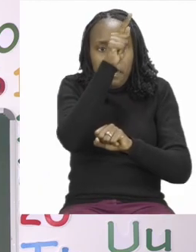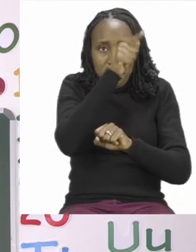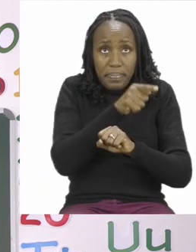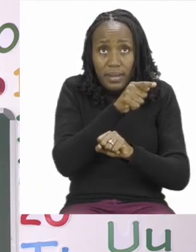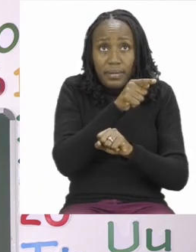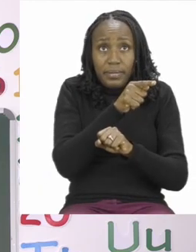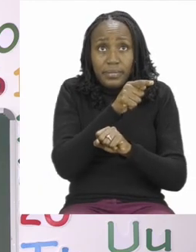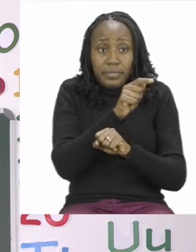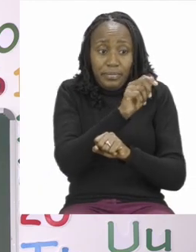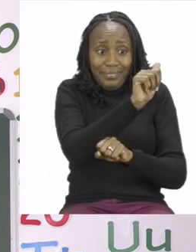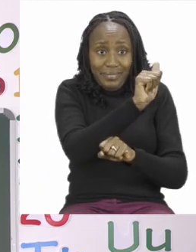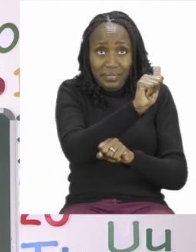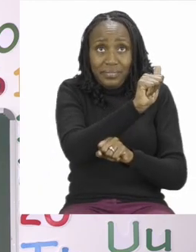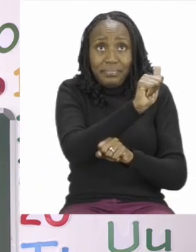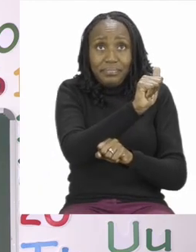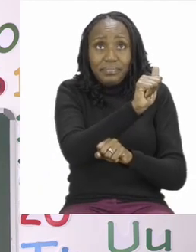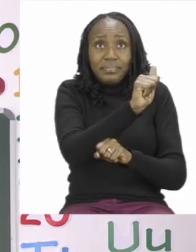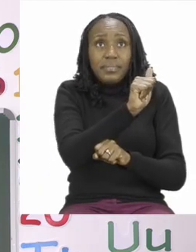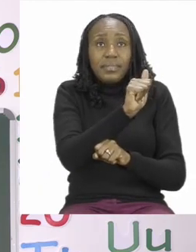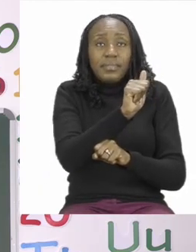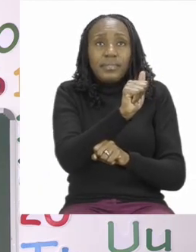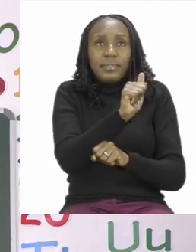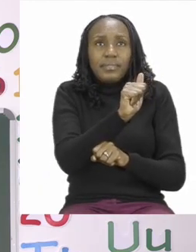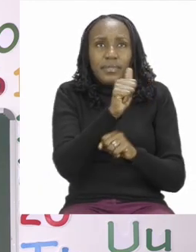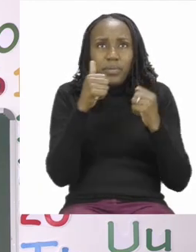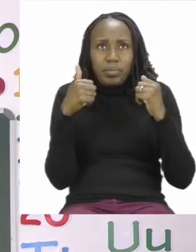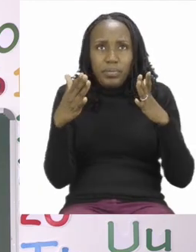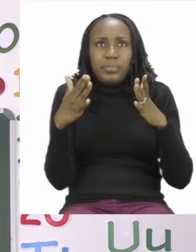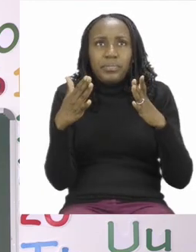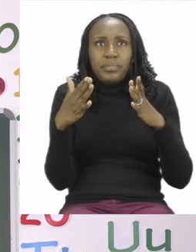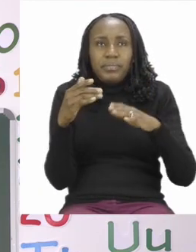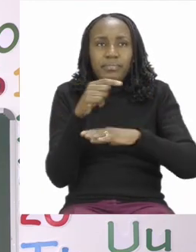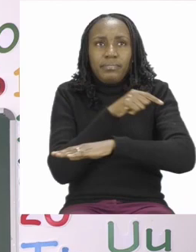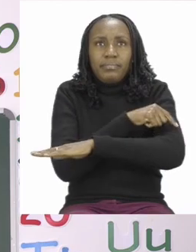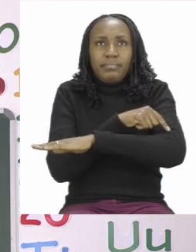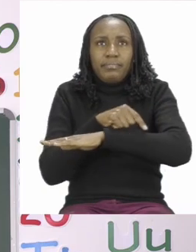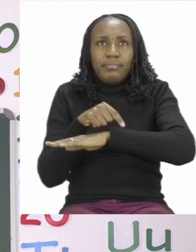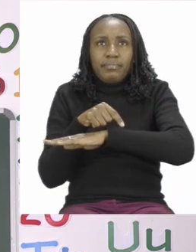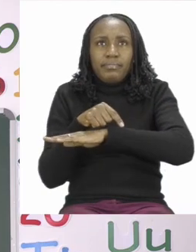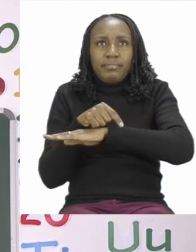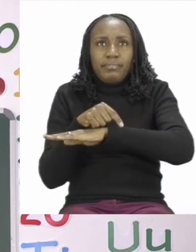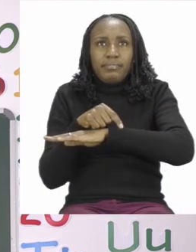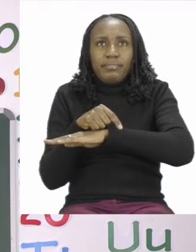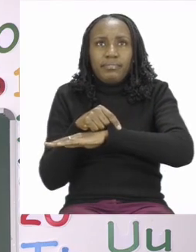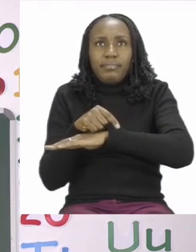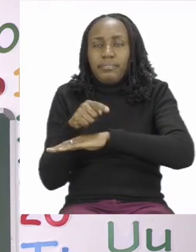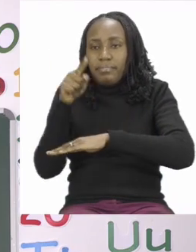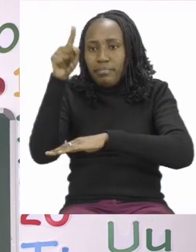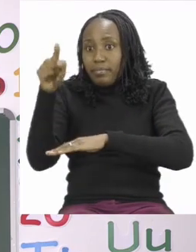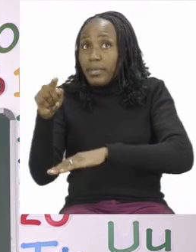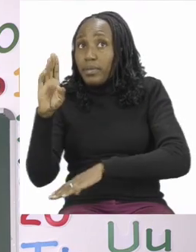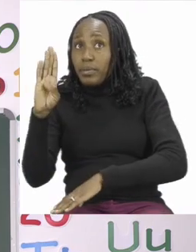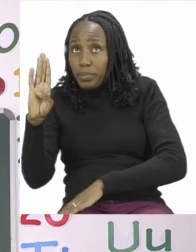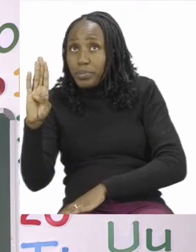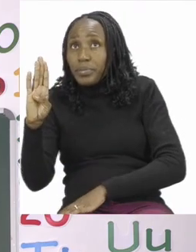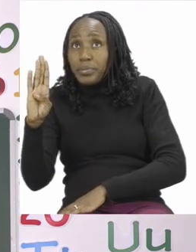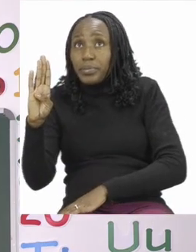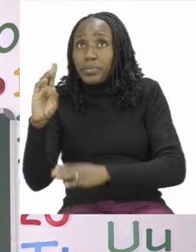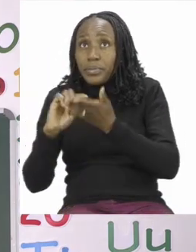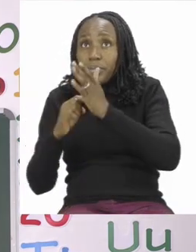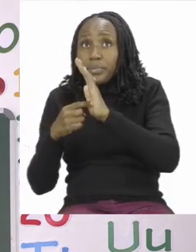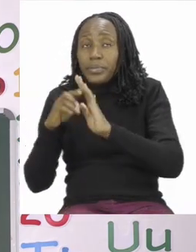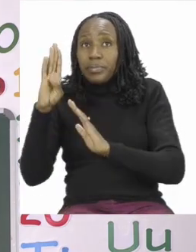A is where you're going to put the beginning of your ruler. And then point B is where you're going